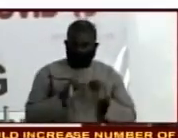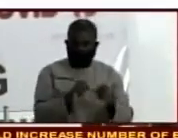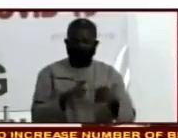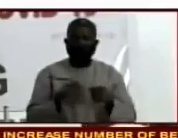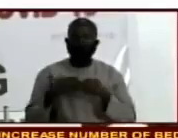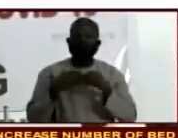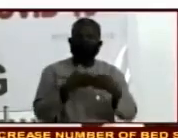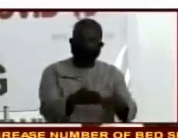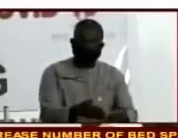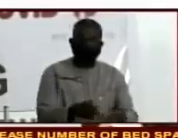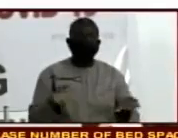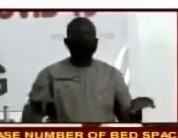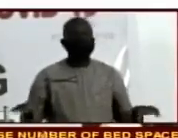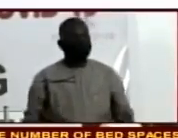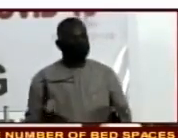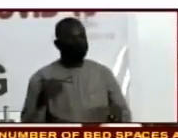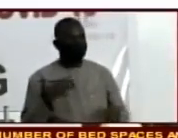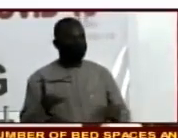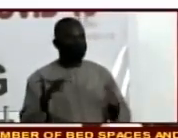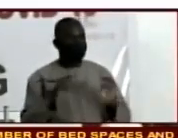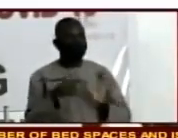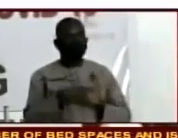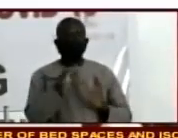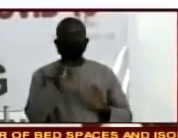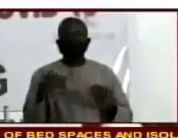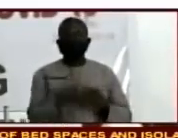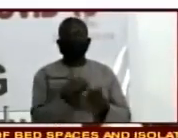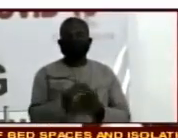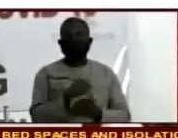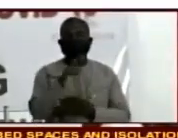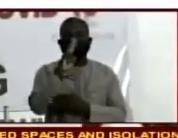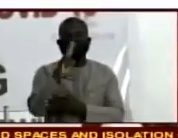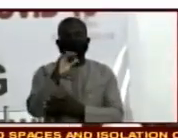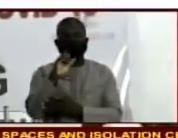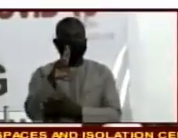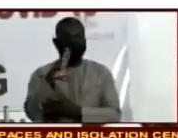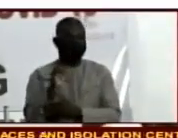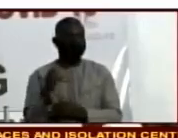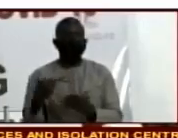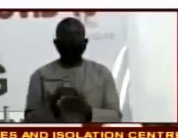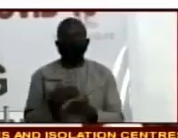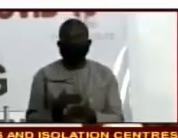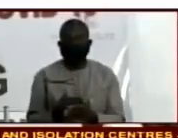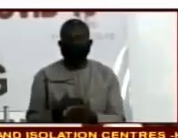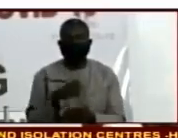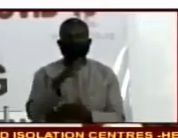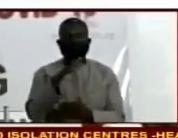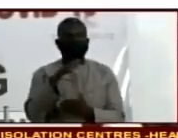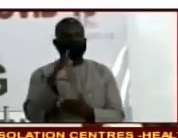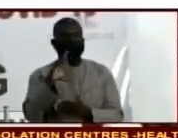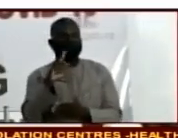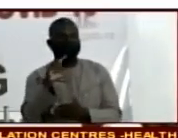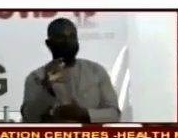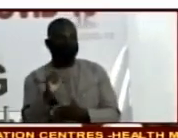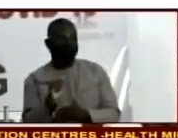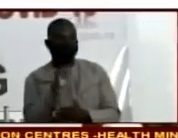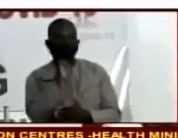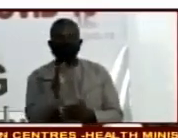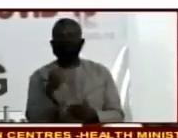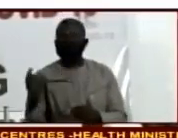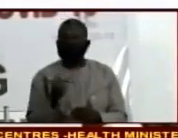the actions we take. This is a new virus. It means that the data points that we're trying to collect are not always very clear, so we